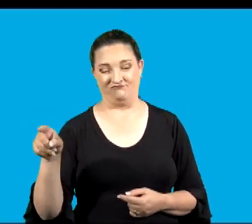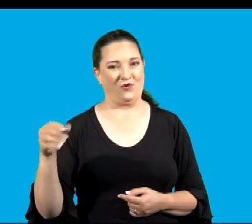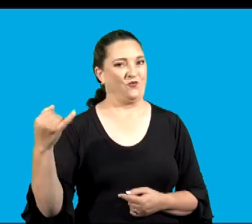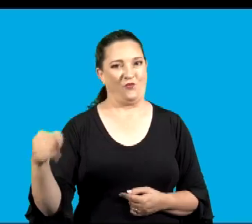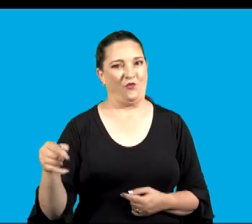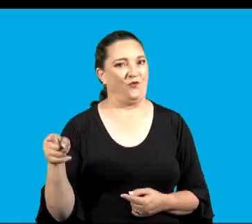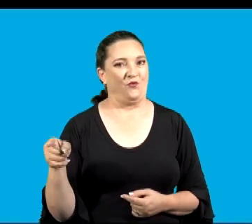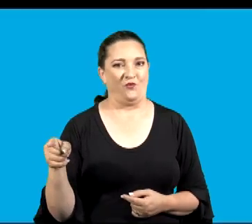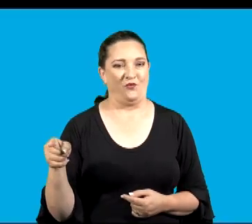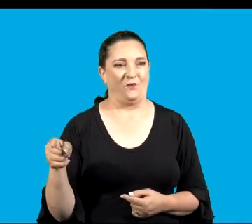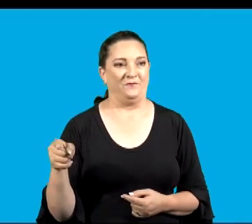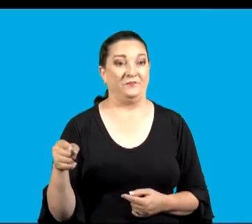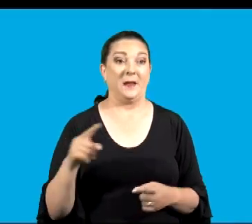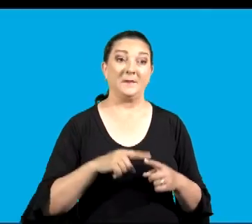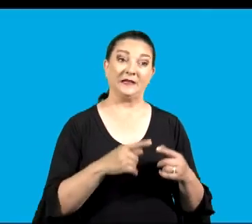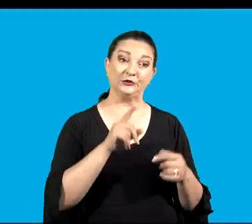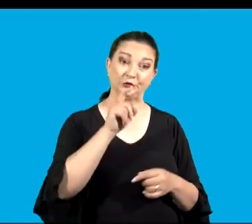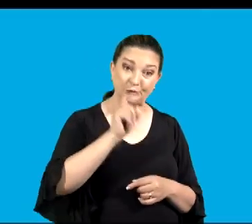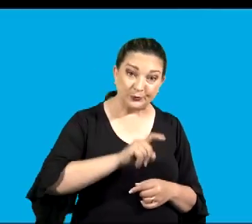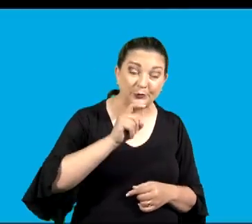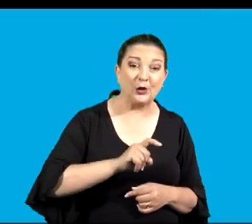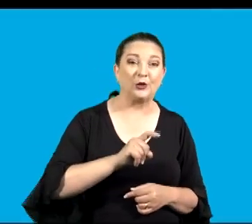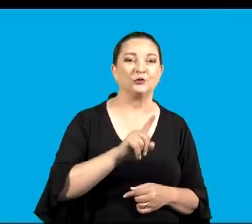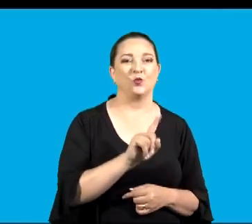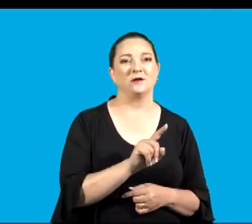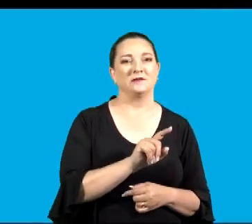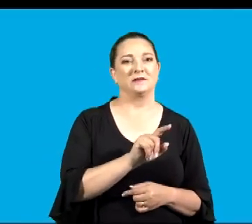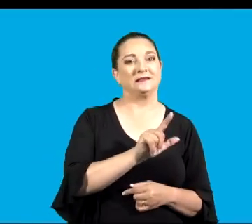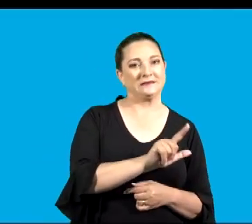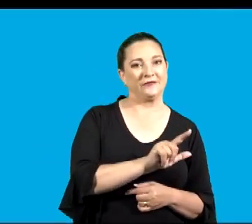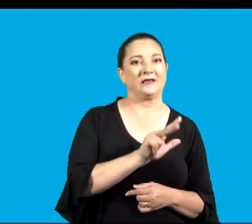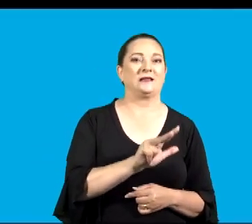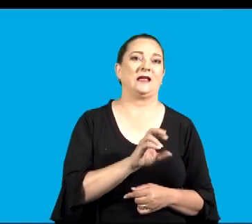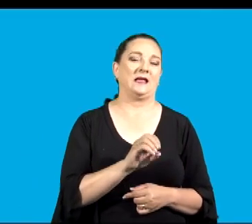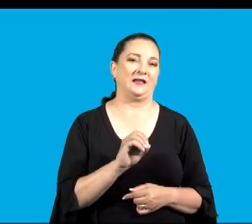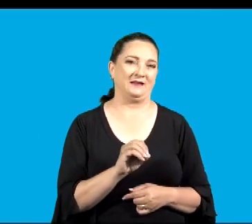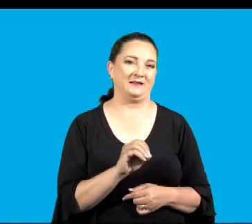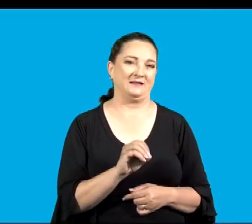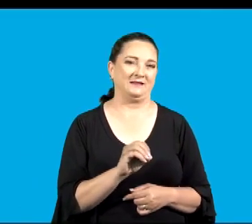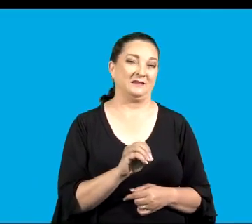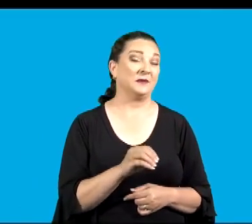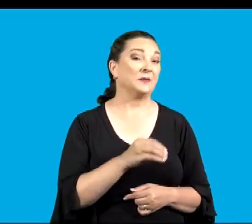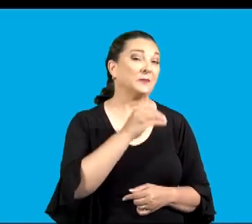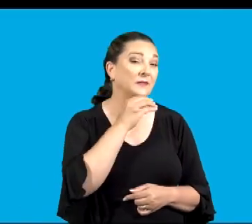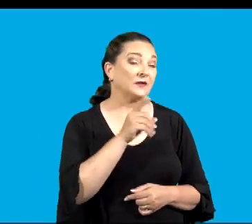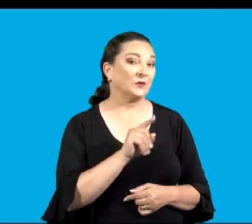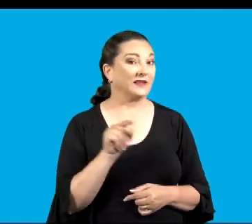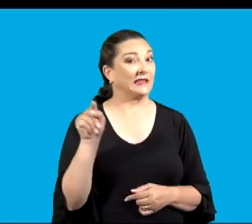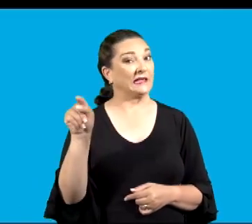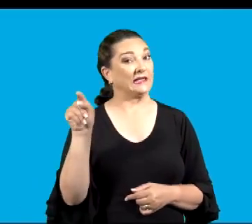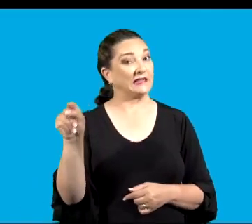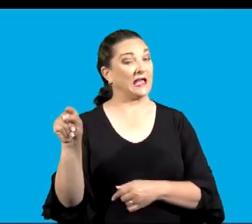is incorrect. The correct amount was supposed to be 7.8. That simply